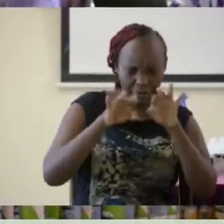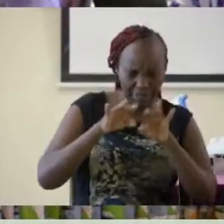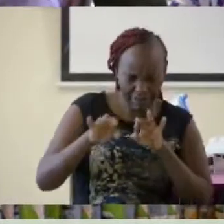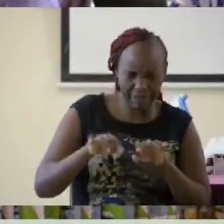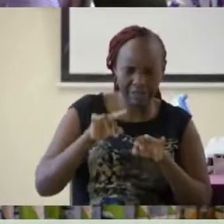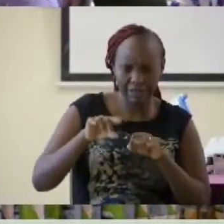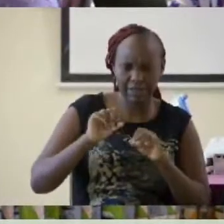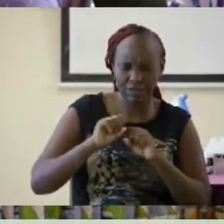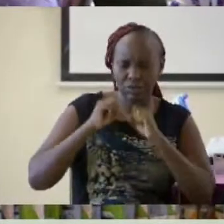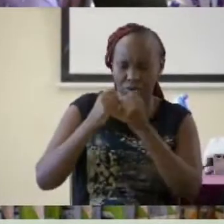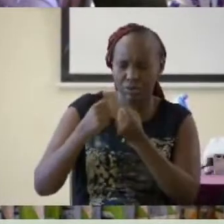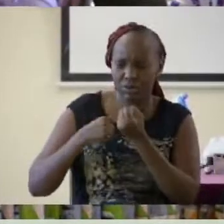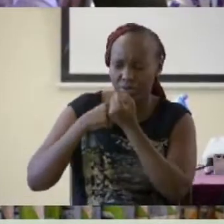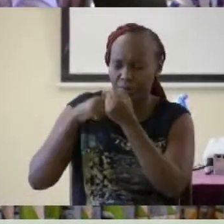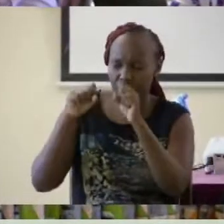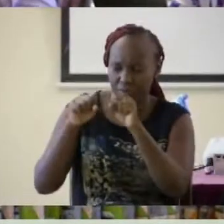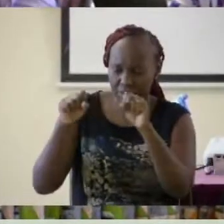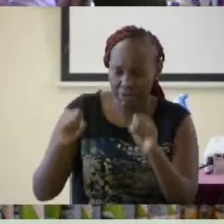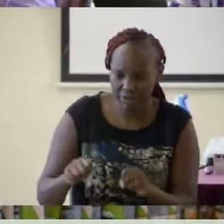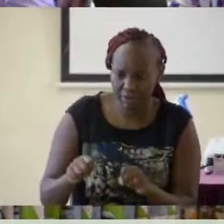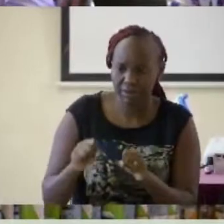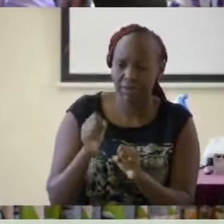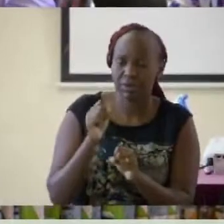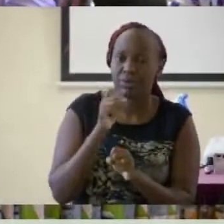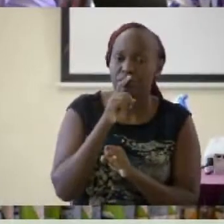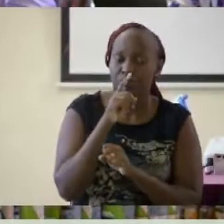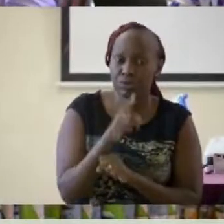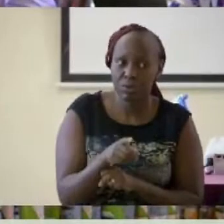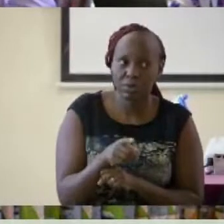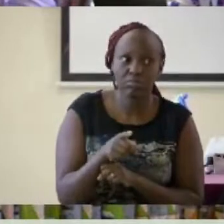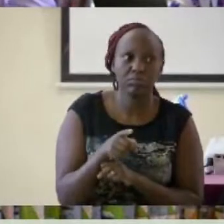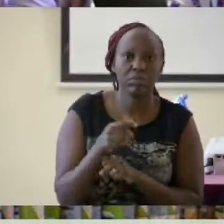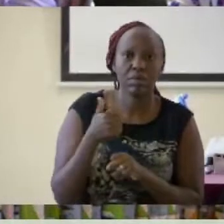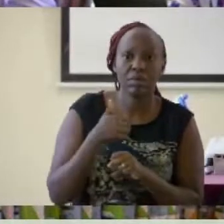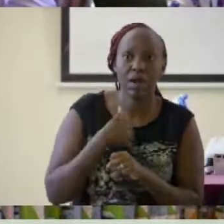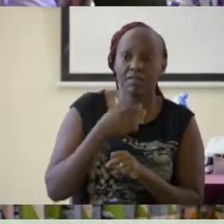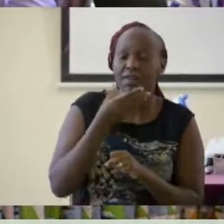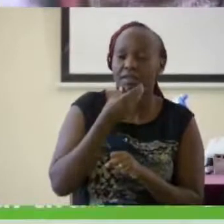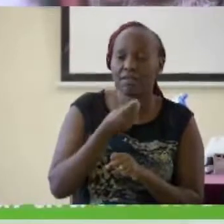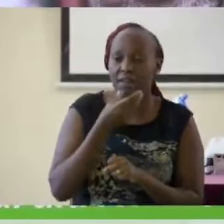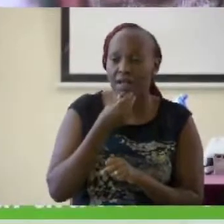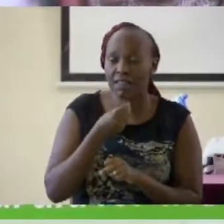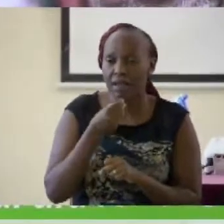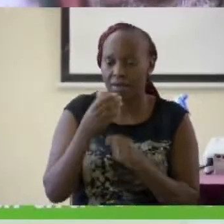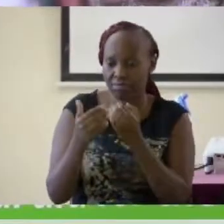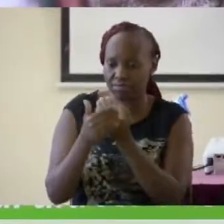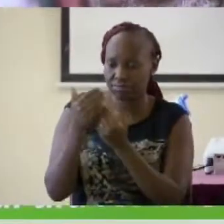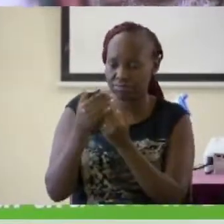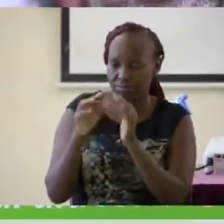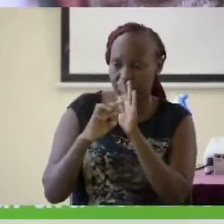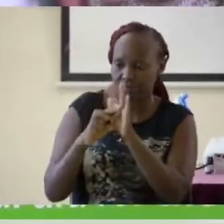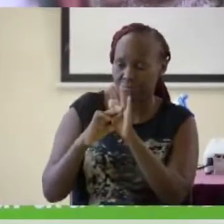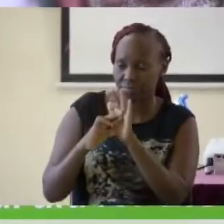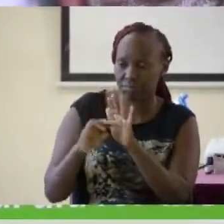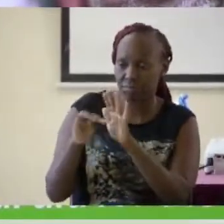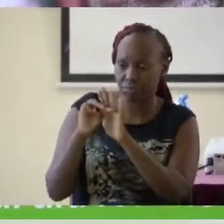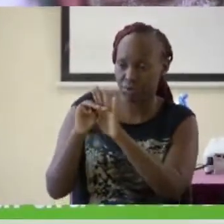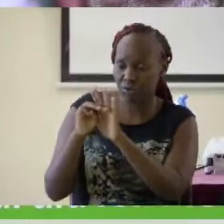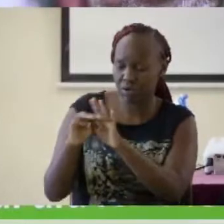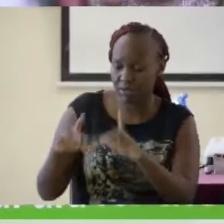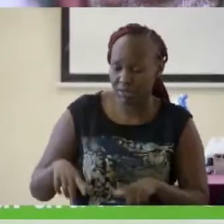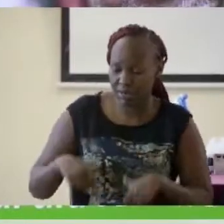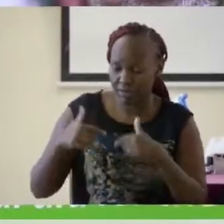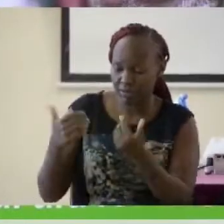social support system that ensured that there was a father figure within the lives